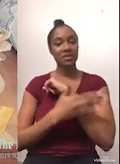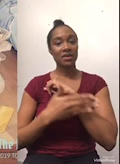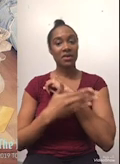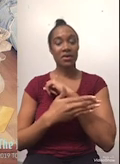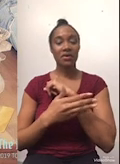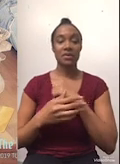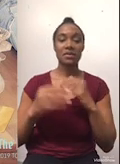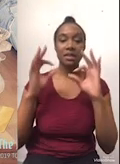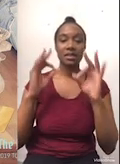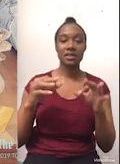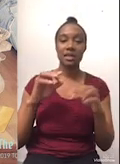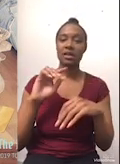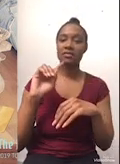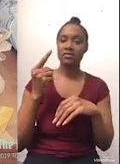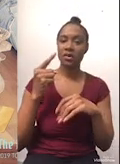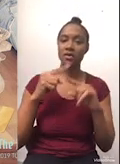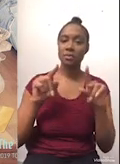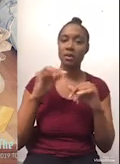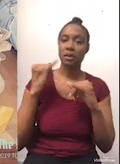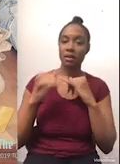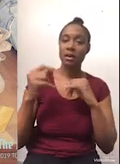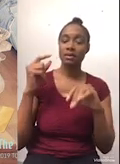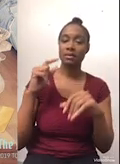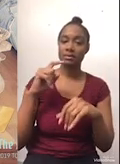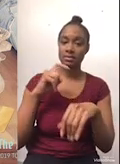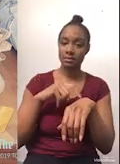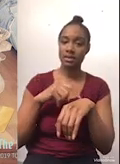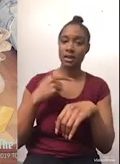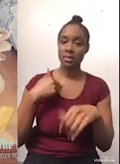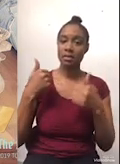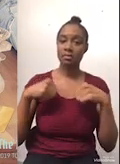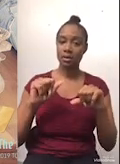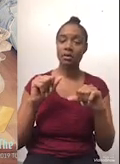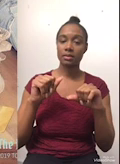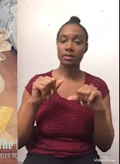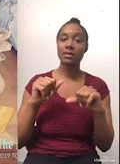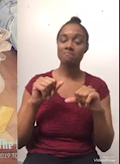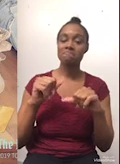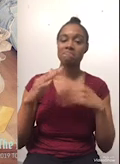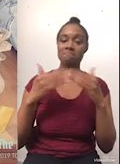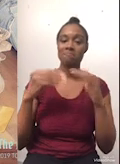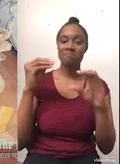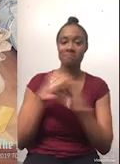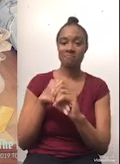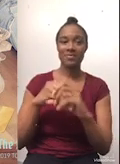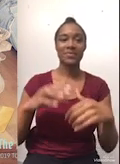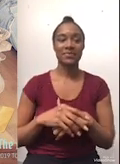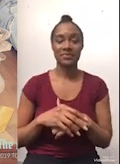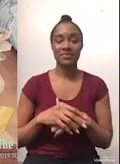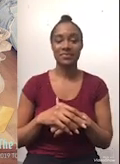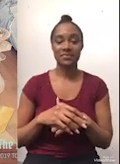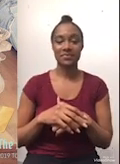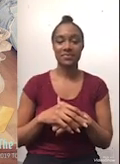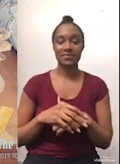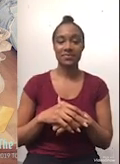spot and became a member of Uptension. Kyu-Jing, I was performing on stage at an end-of-the